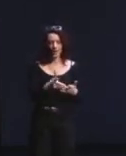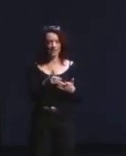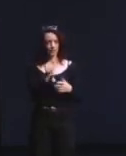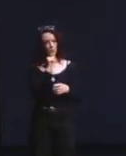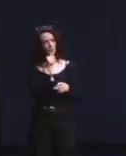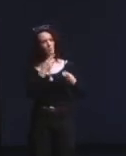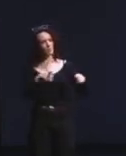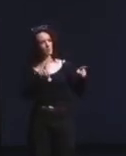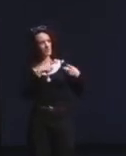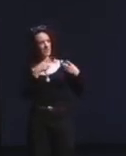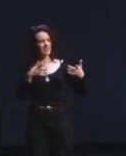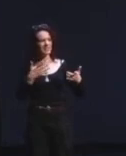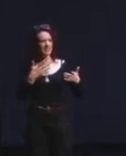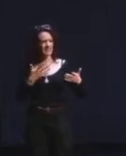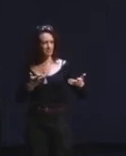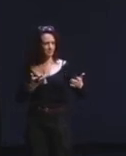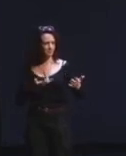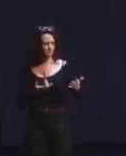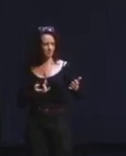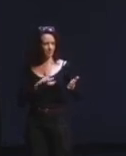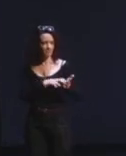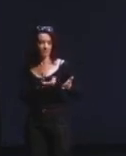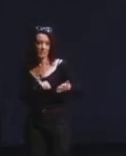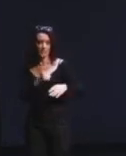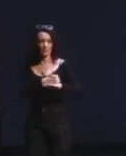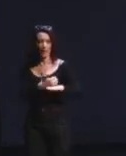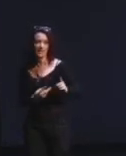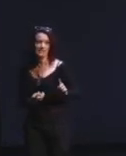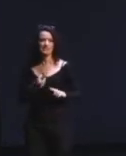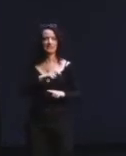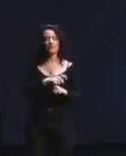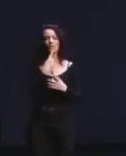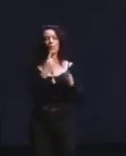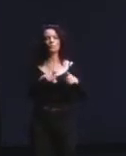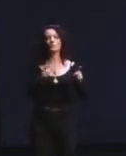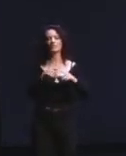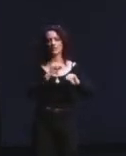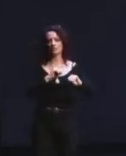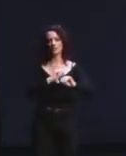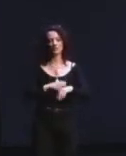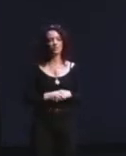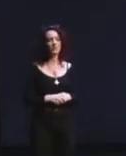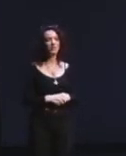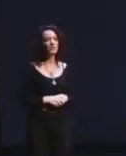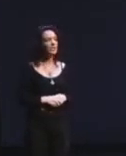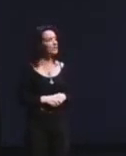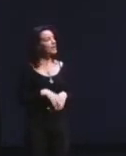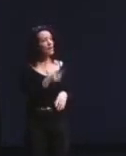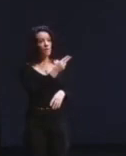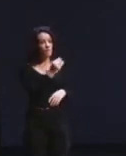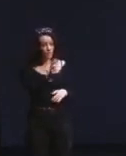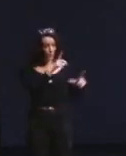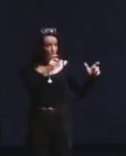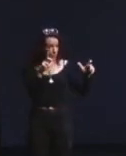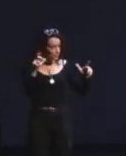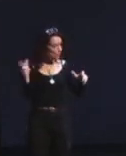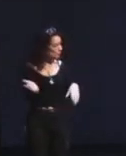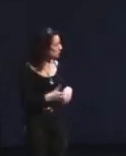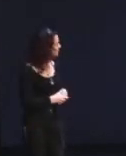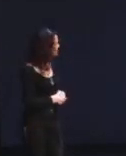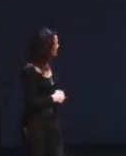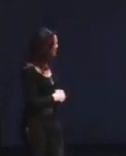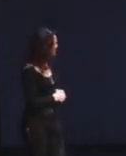as a catalyst for community integration. So I've got a couple of photographs.